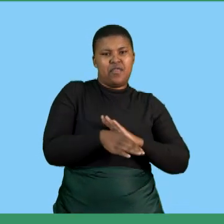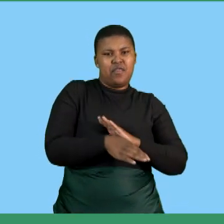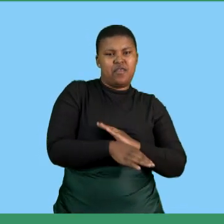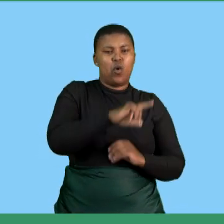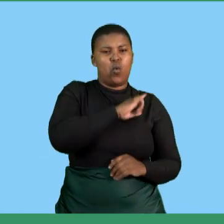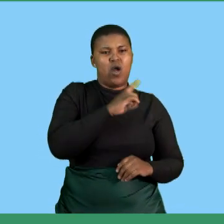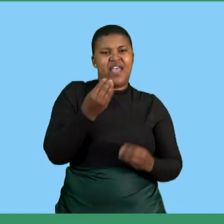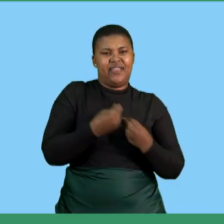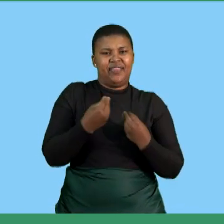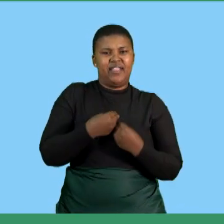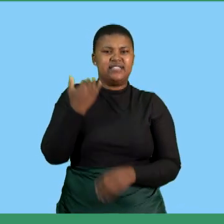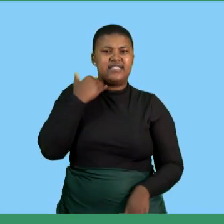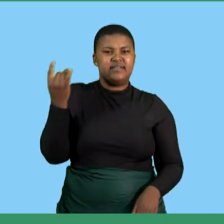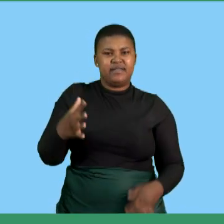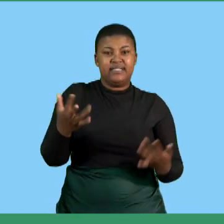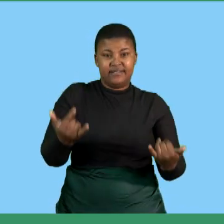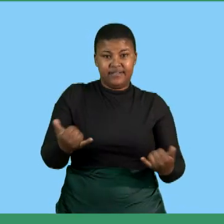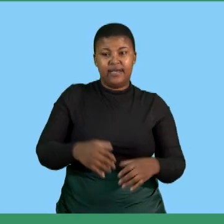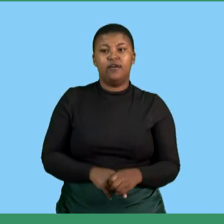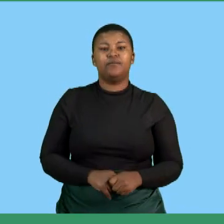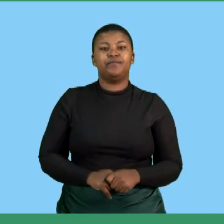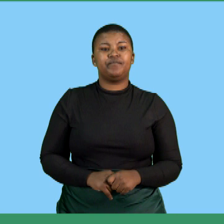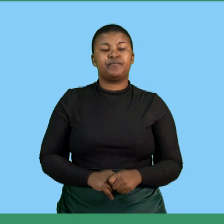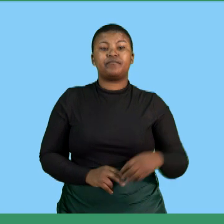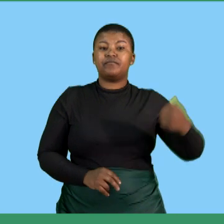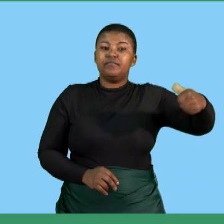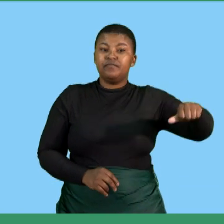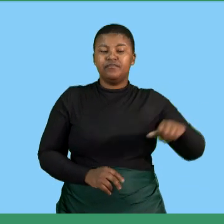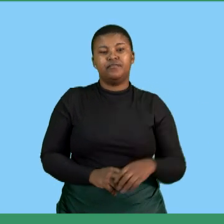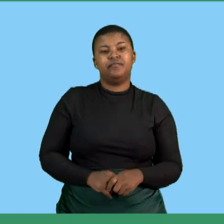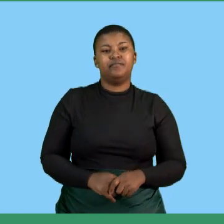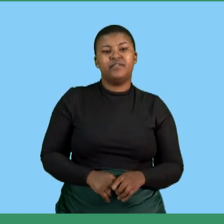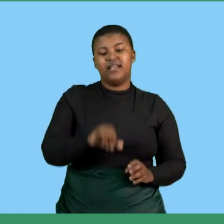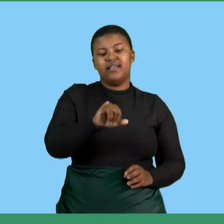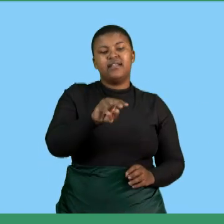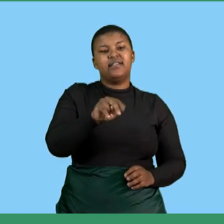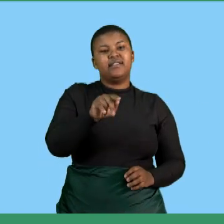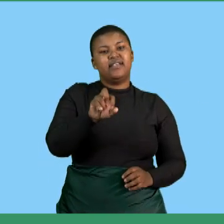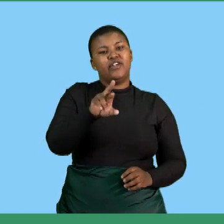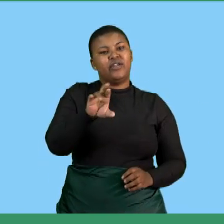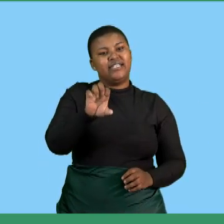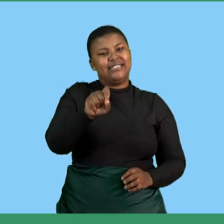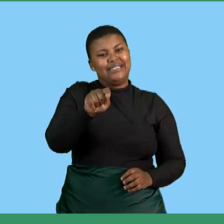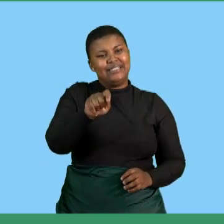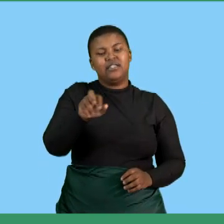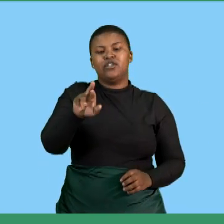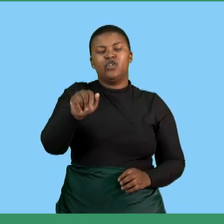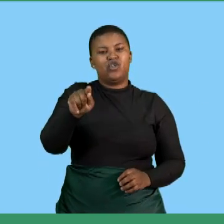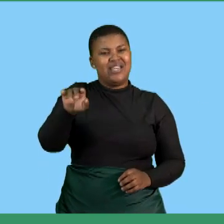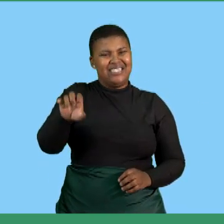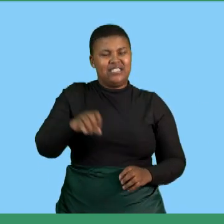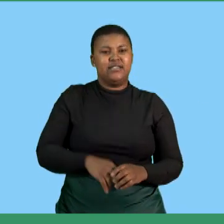will decrease because prices are increasing. Our third new word then is our interest